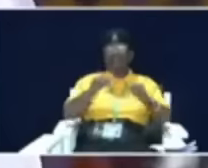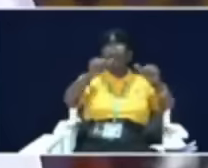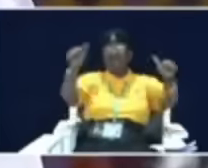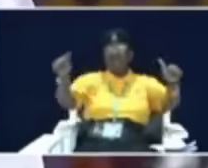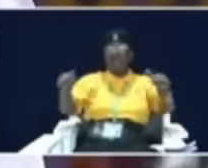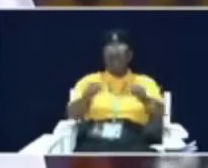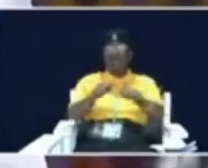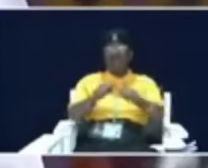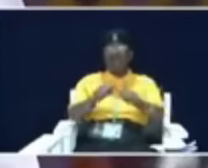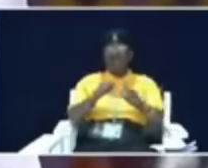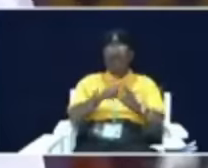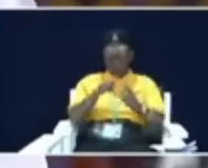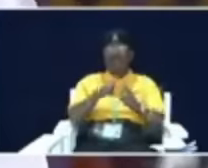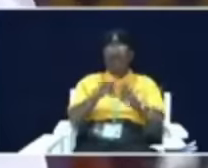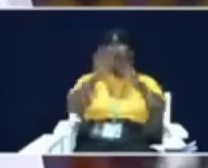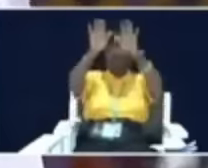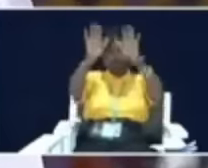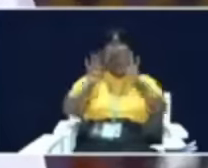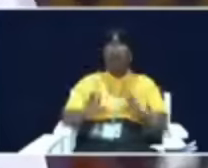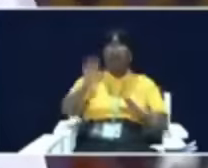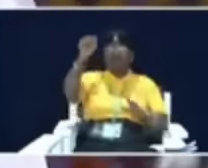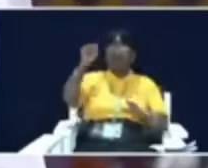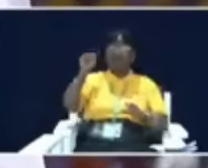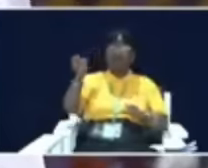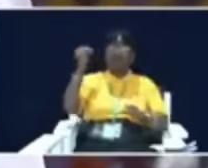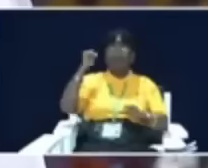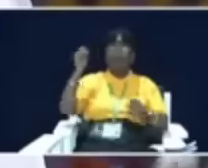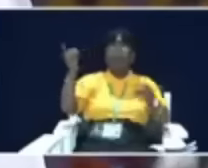and miracles were happening around the altar.